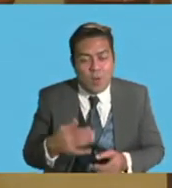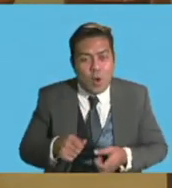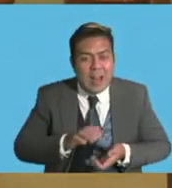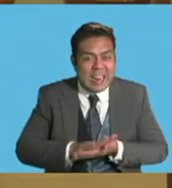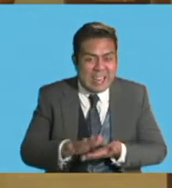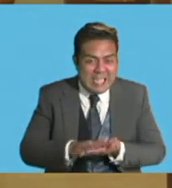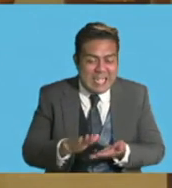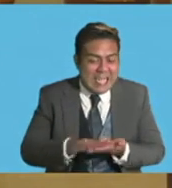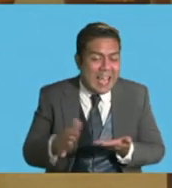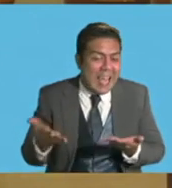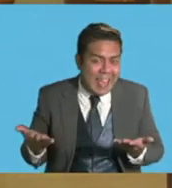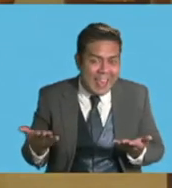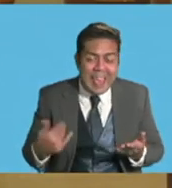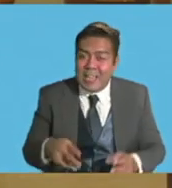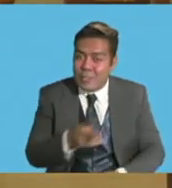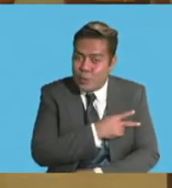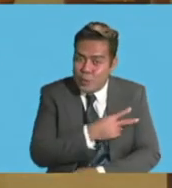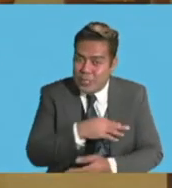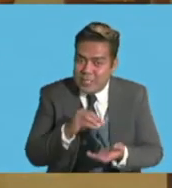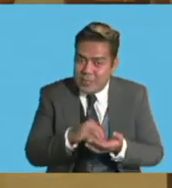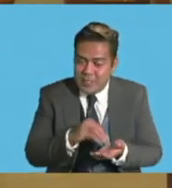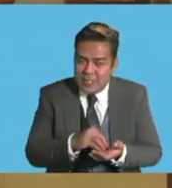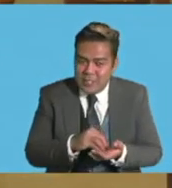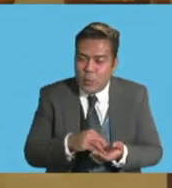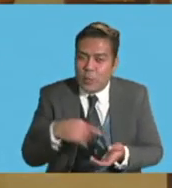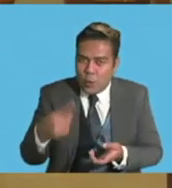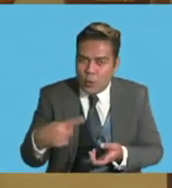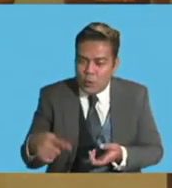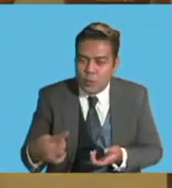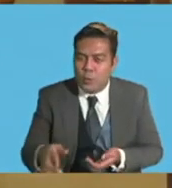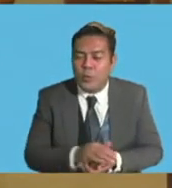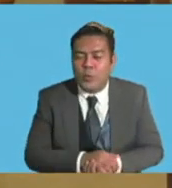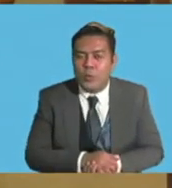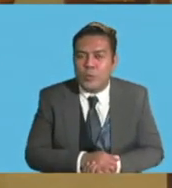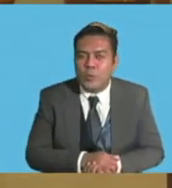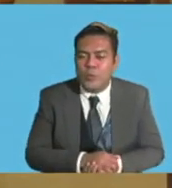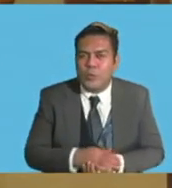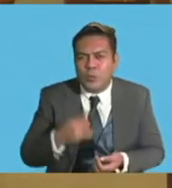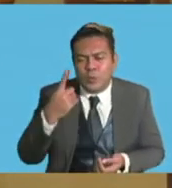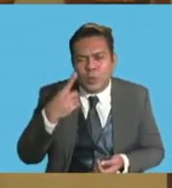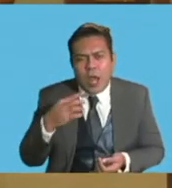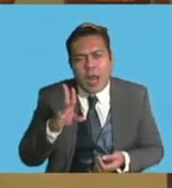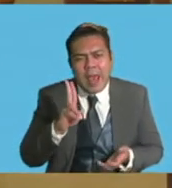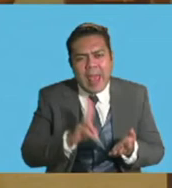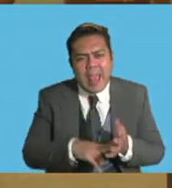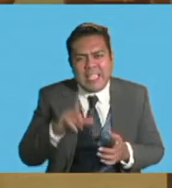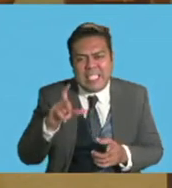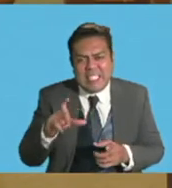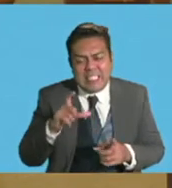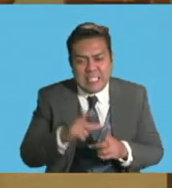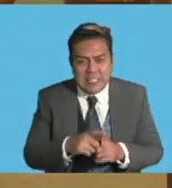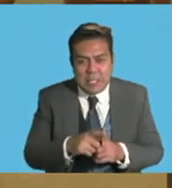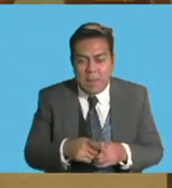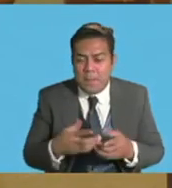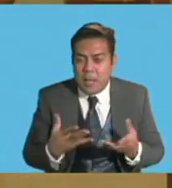for all health facilities. The Ministry will continue to address the rise of non-communicable diseases